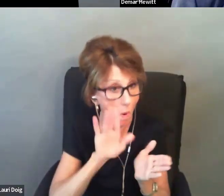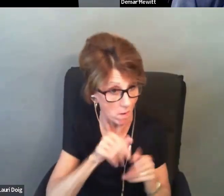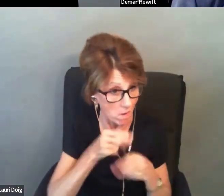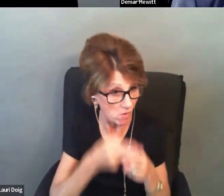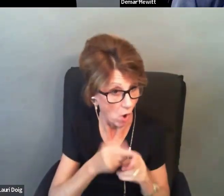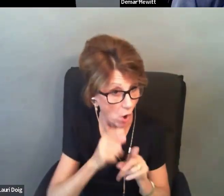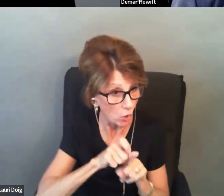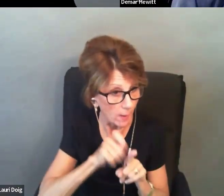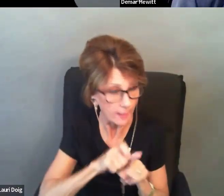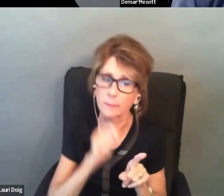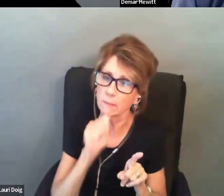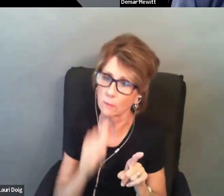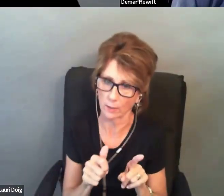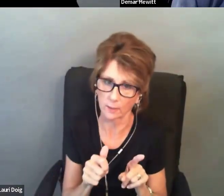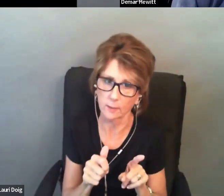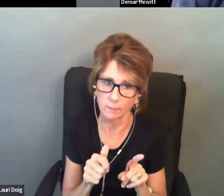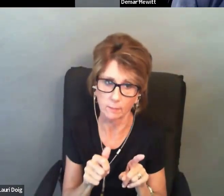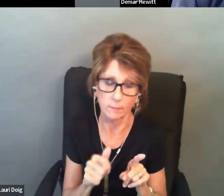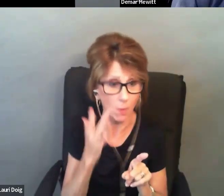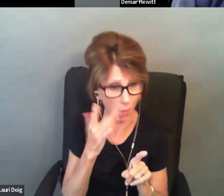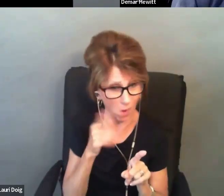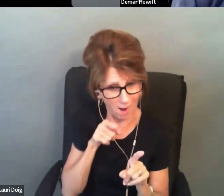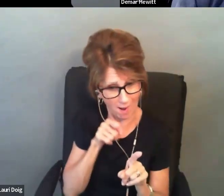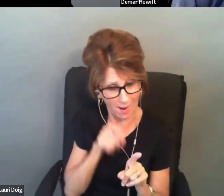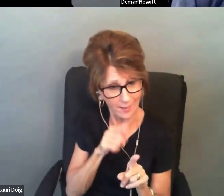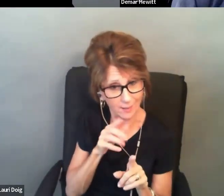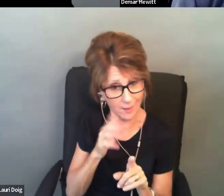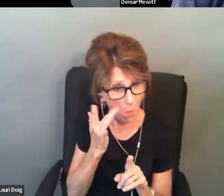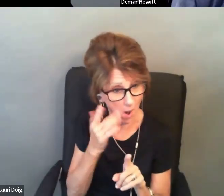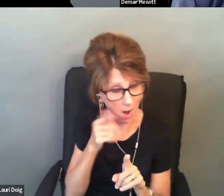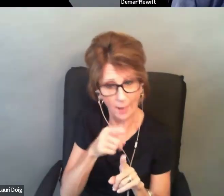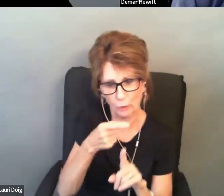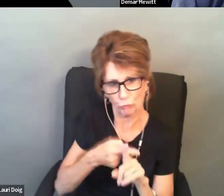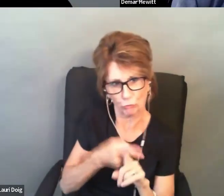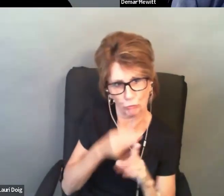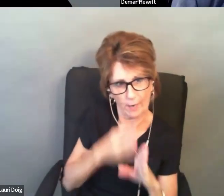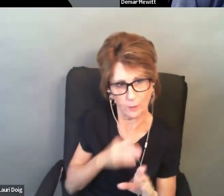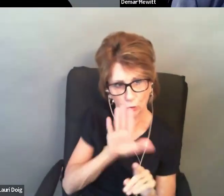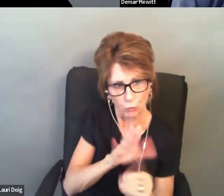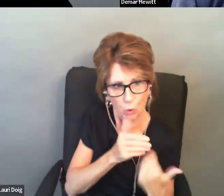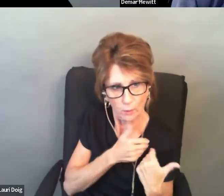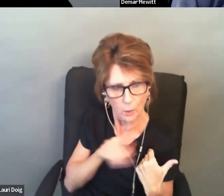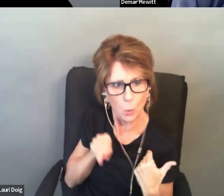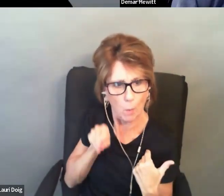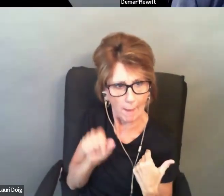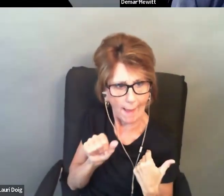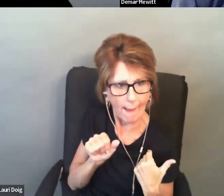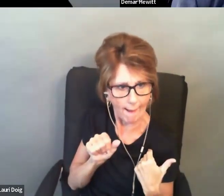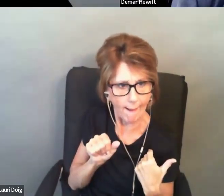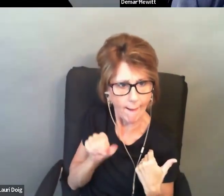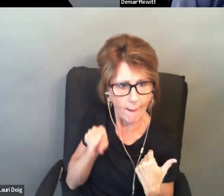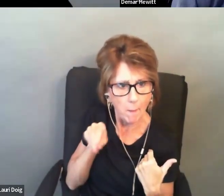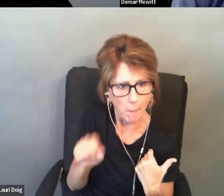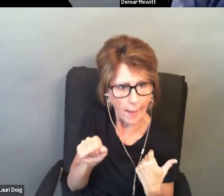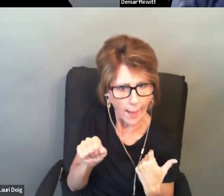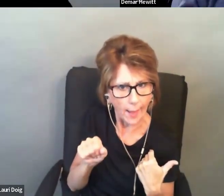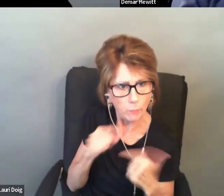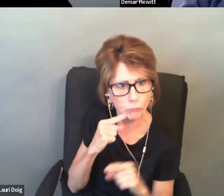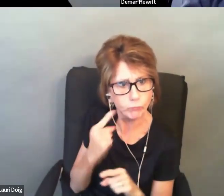for that is it's an obligation that you have, and there's an anticipation that you will perform your